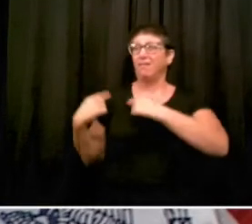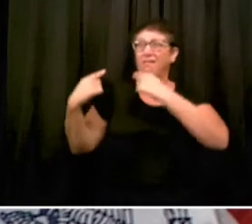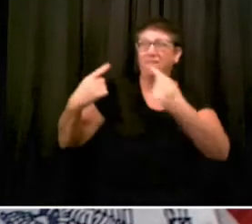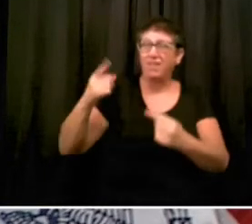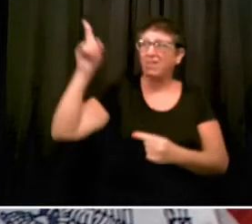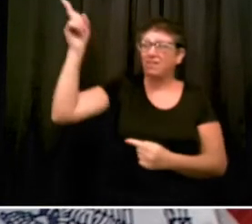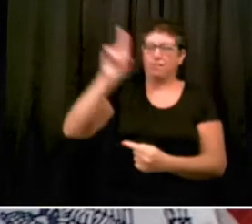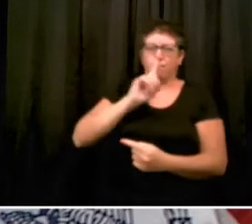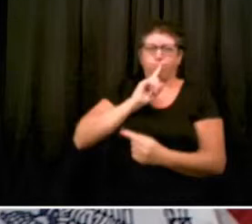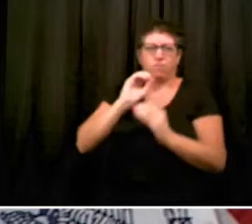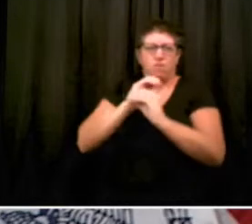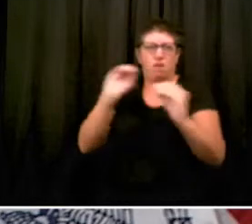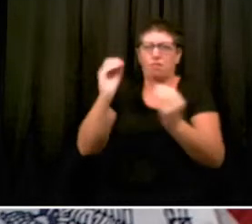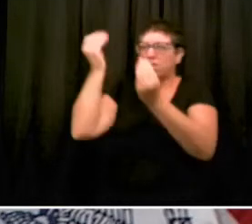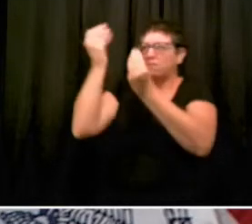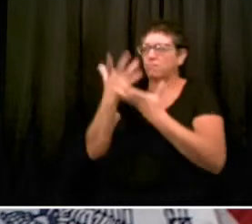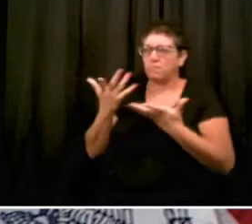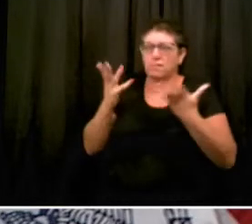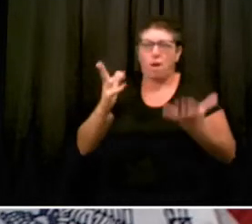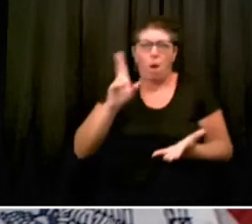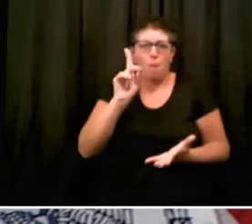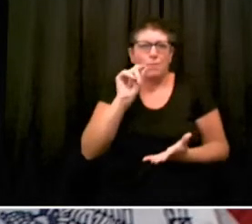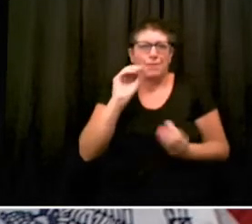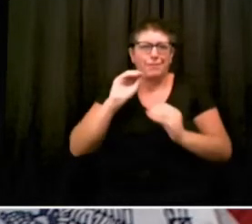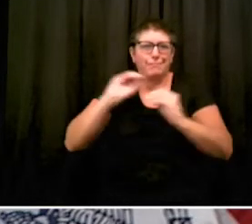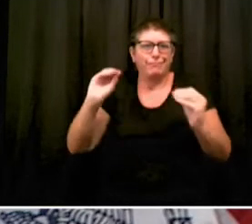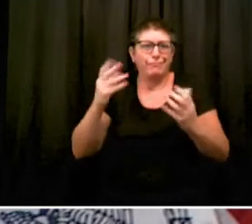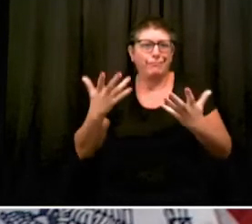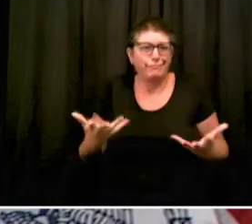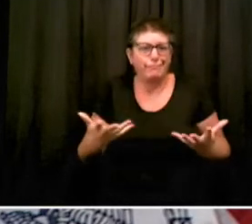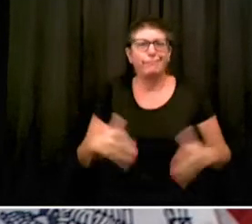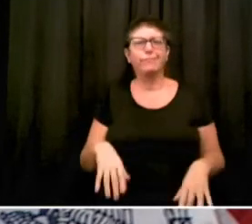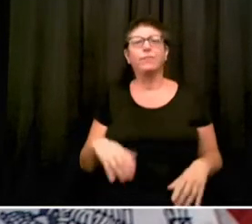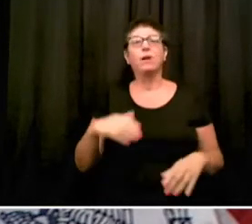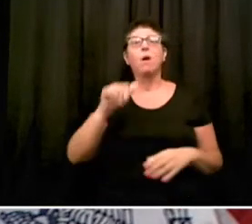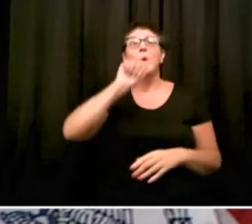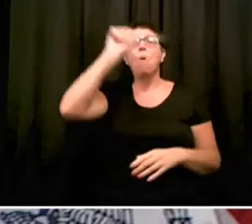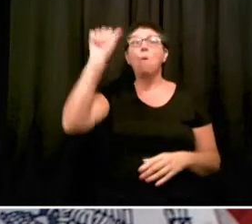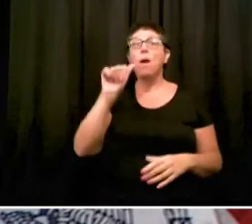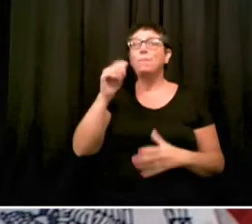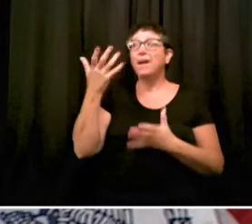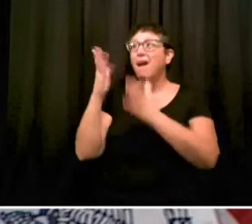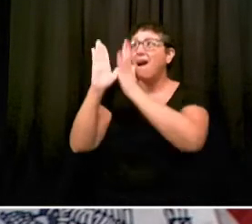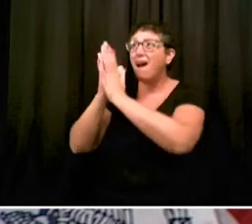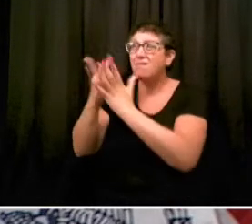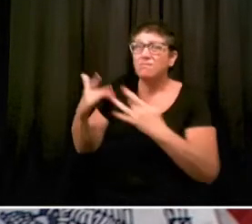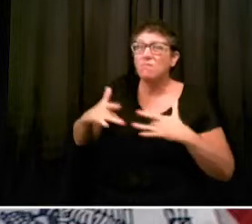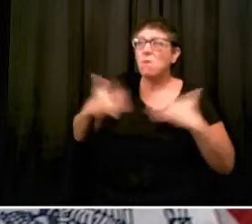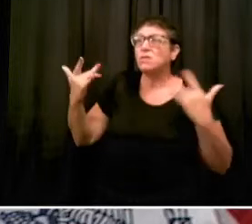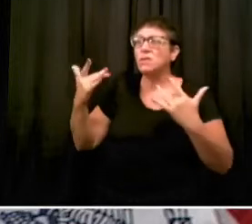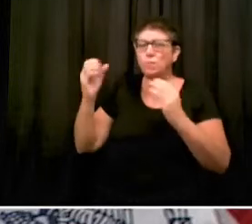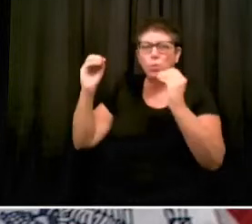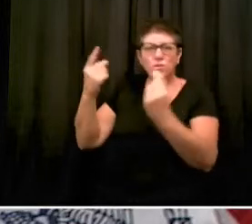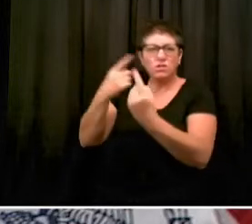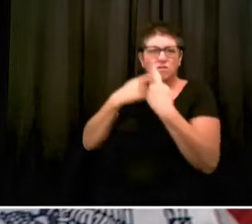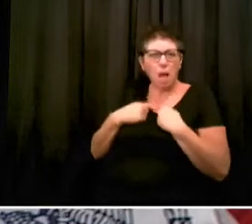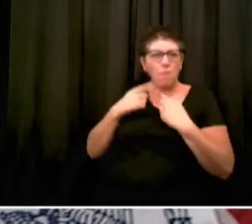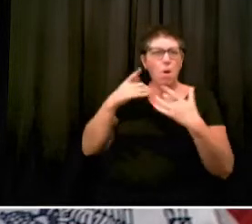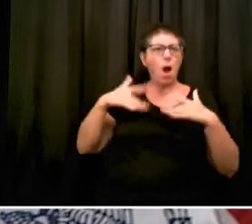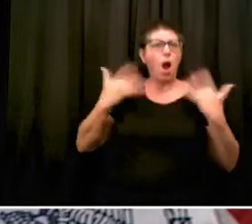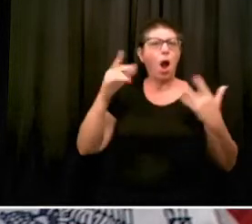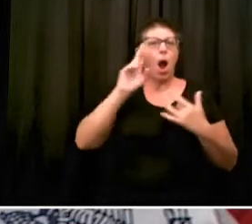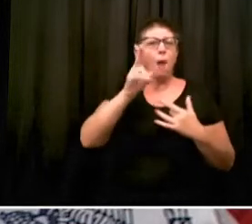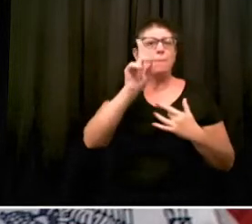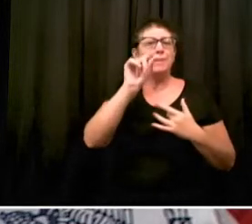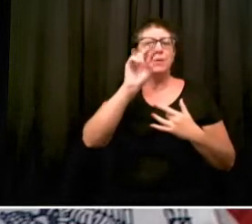So today was the day when layoff notices were going to be sent out. Now, our municipal labor